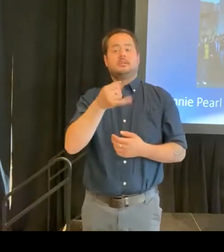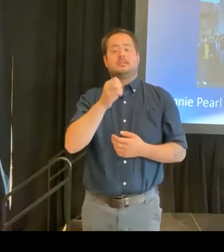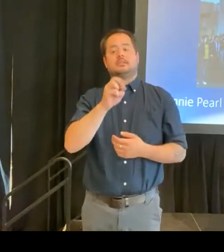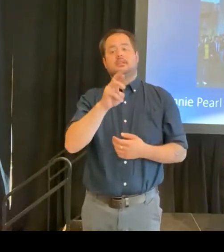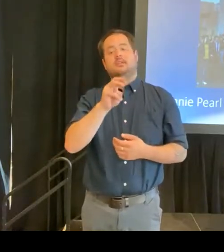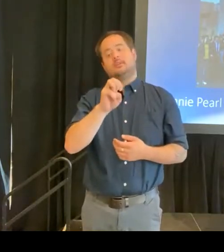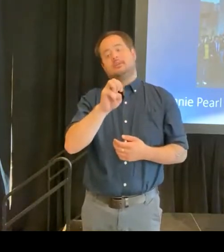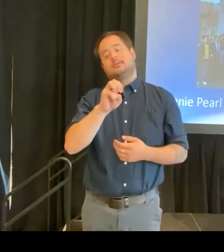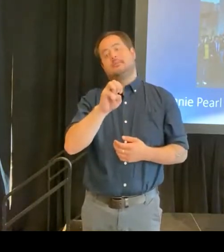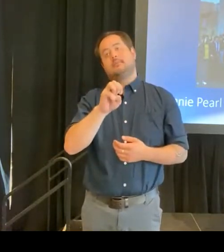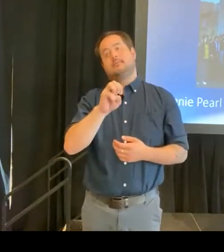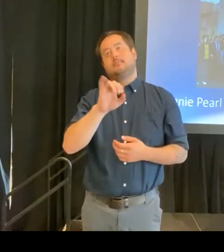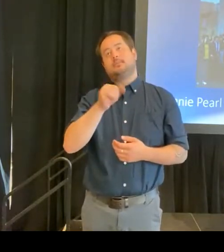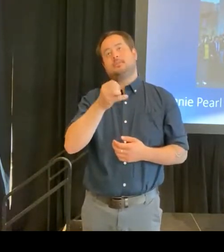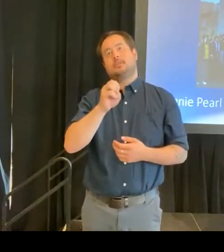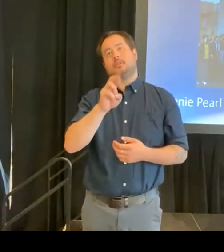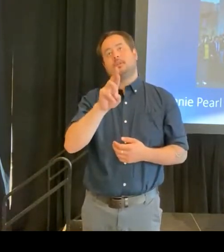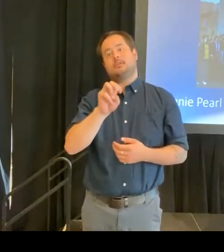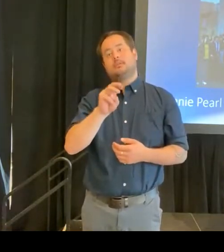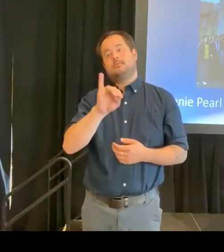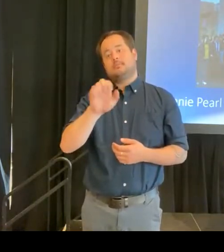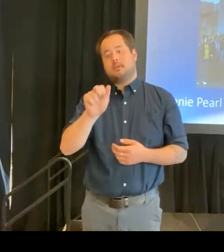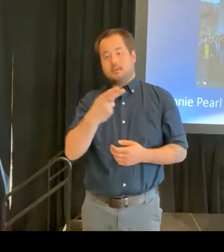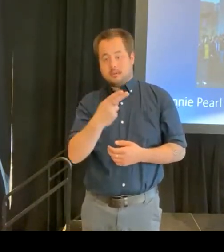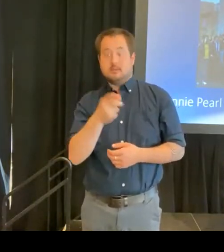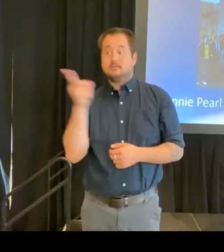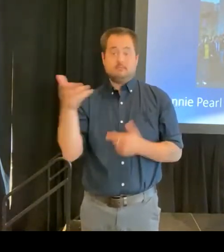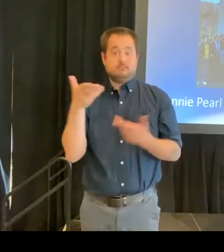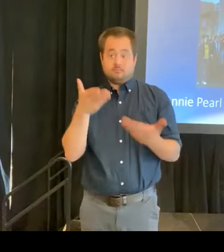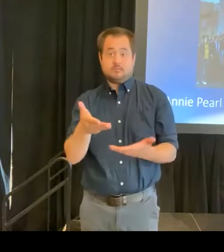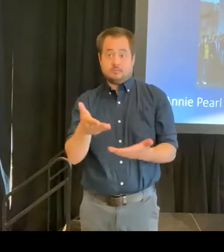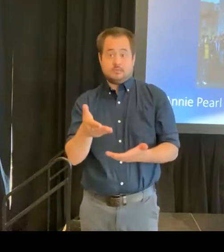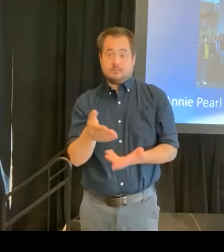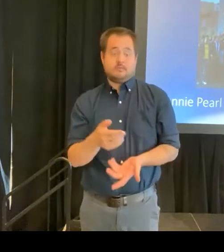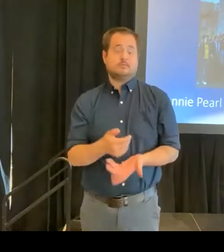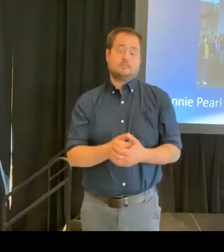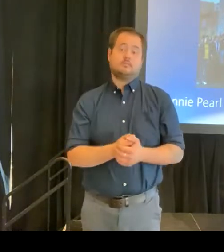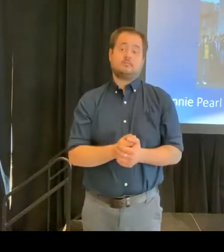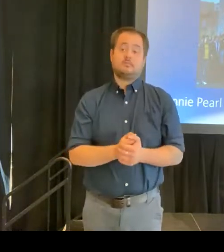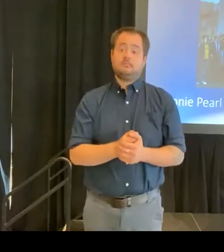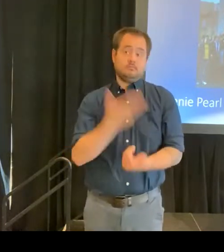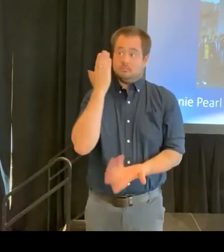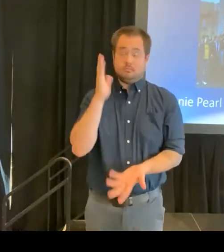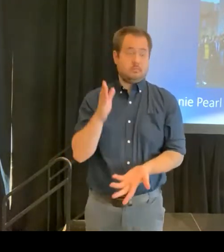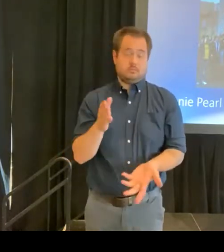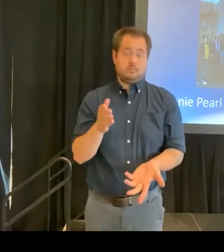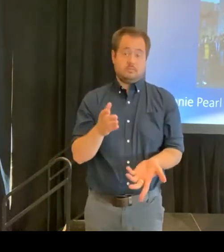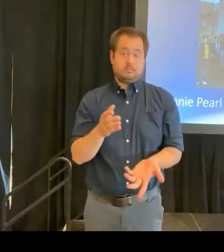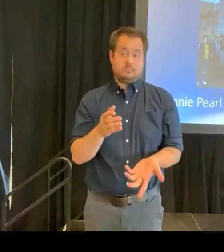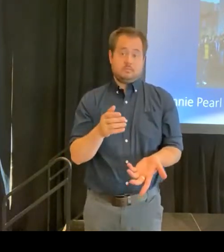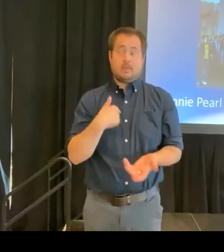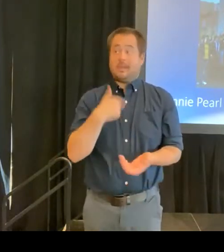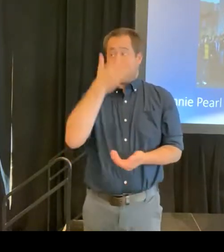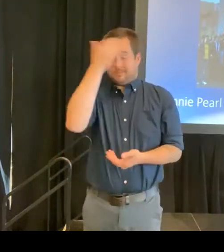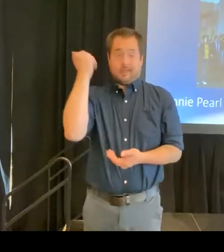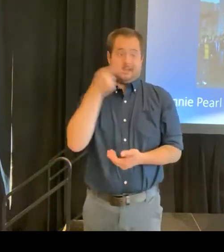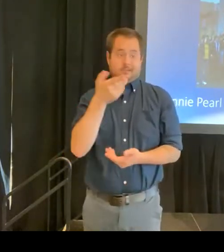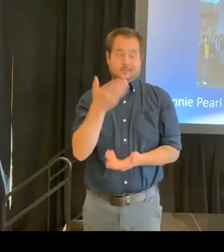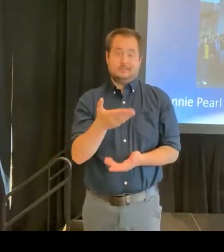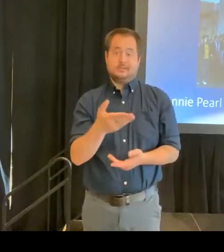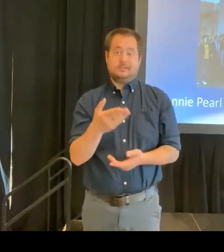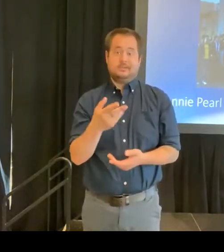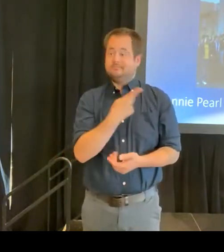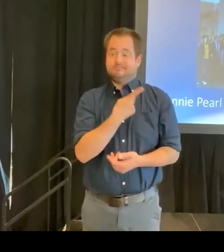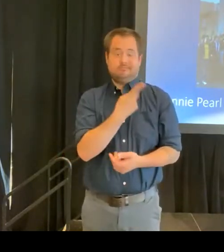editor for the Muhammad Speaks, was there. We didn't know he was there. I had forgotten he was there. We were just